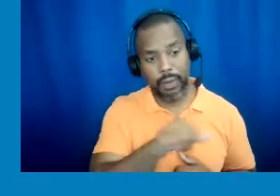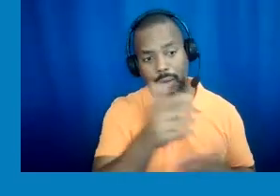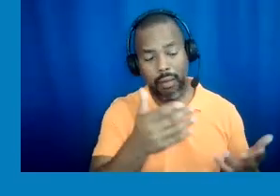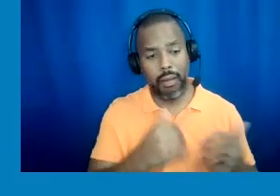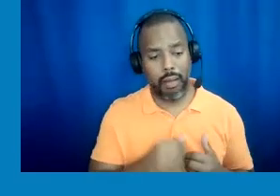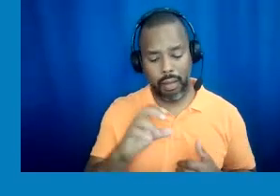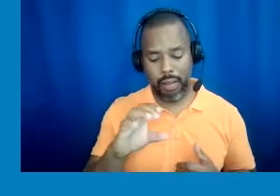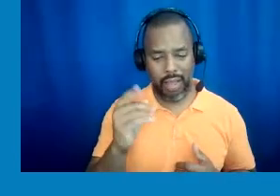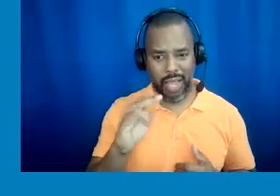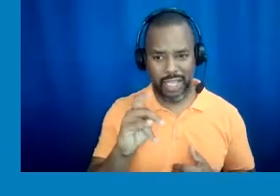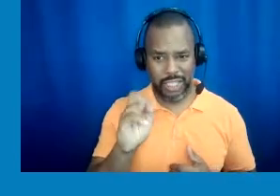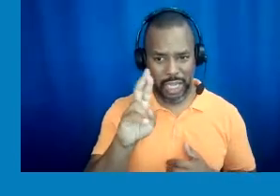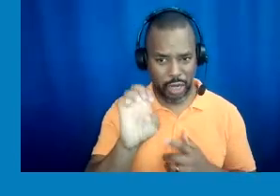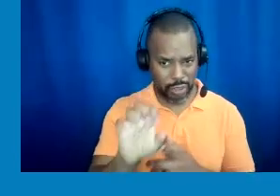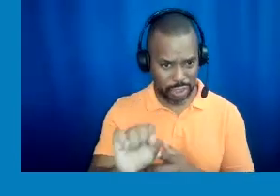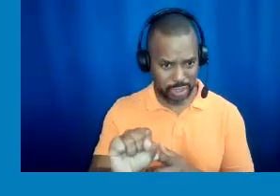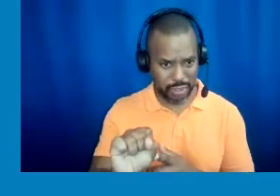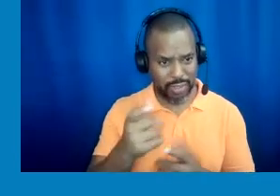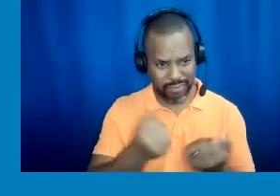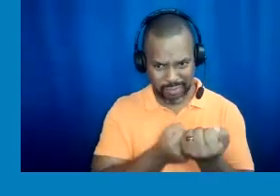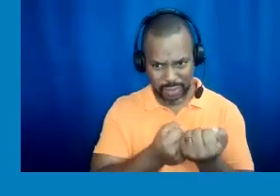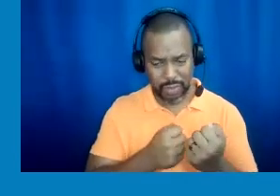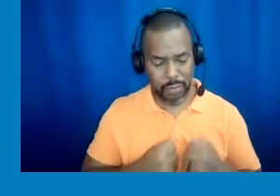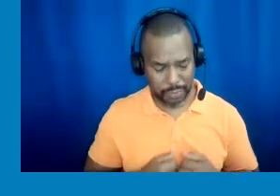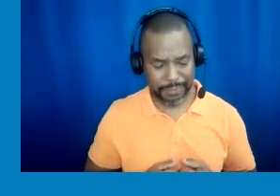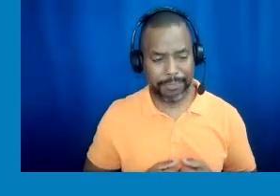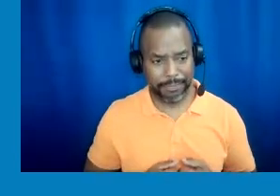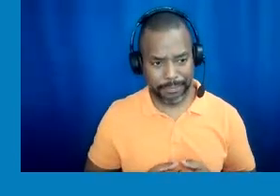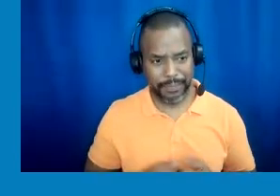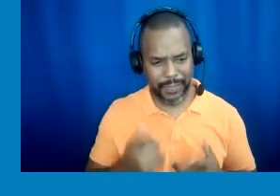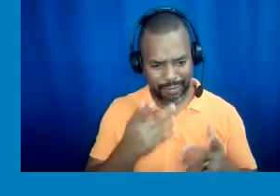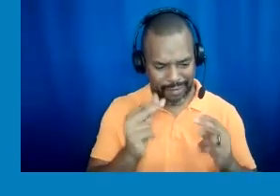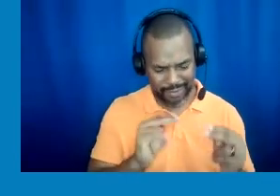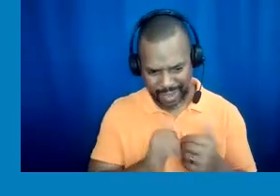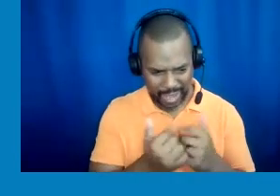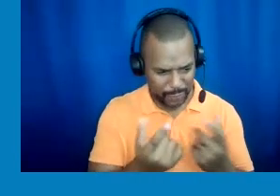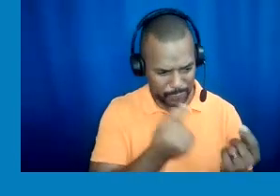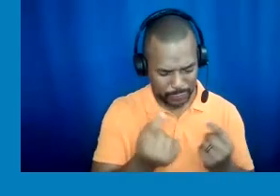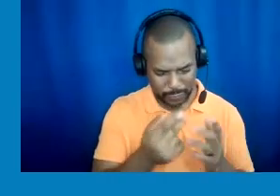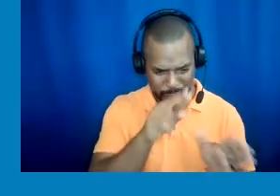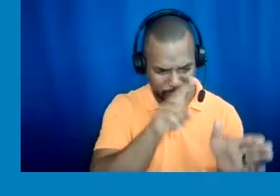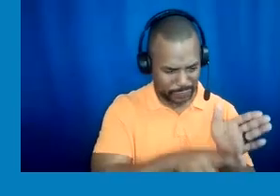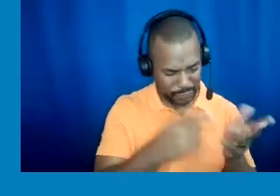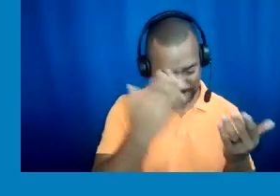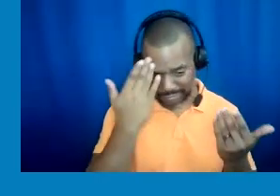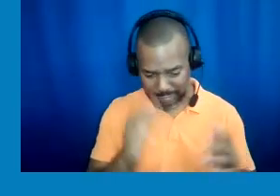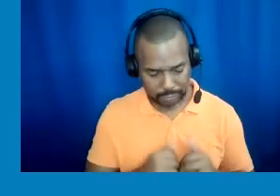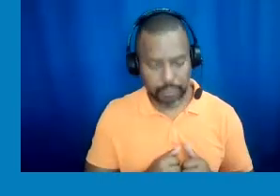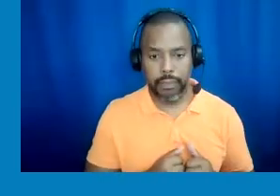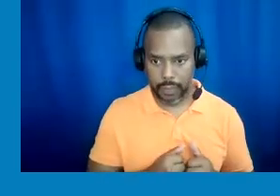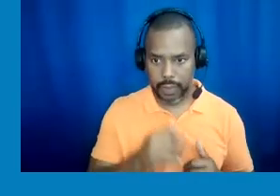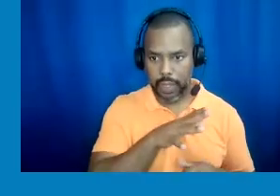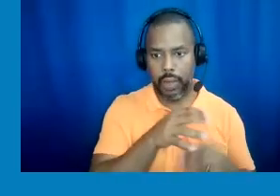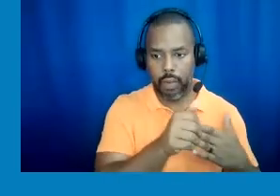concierge support. So if you really need to speak with somebody and really try to navigate how to get through a funeral, they will assist you. They have different guides